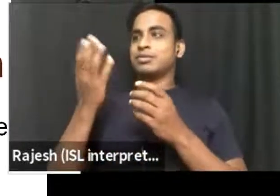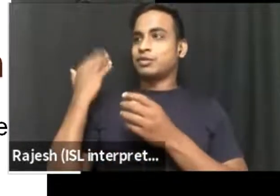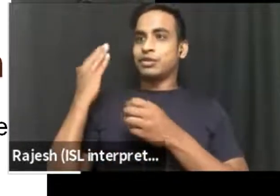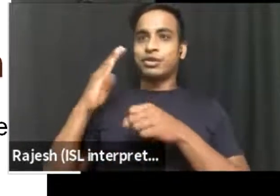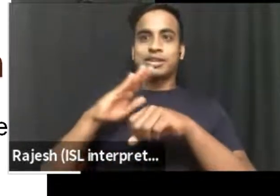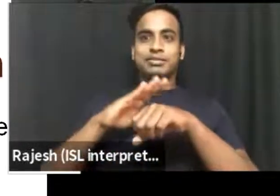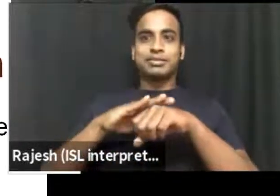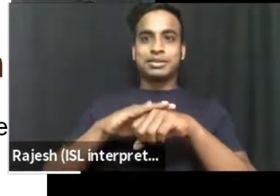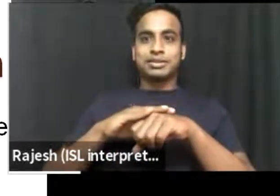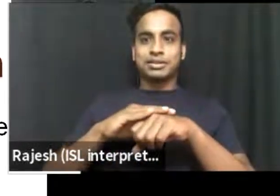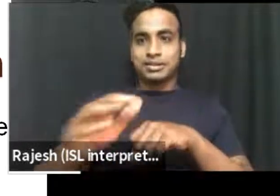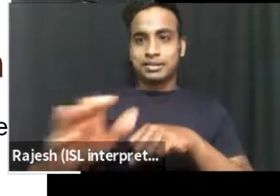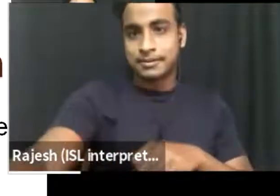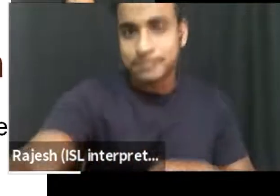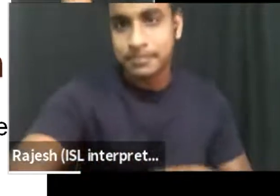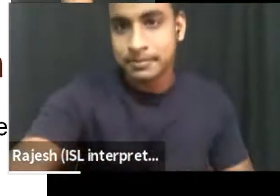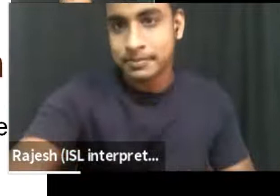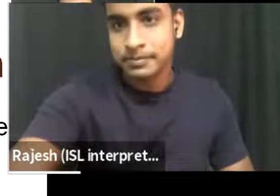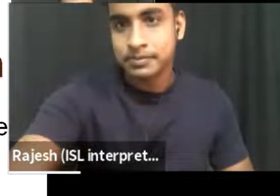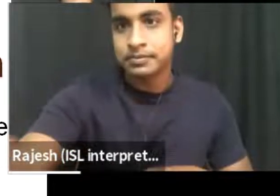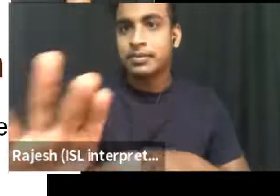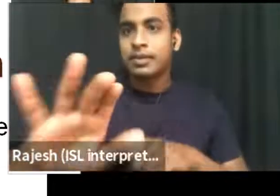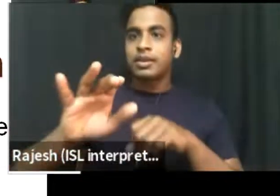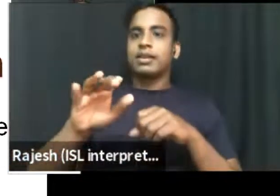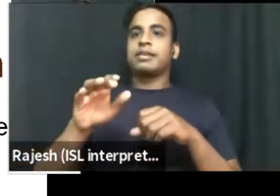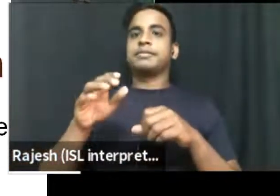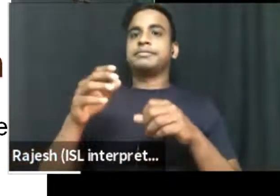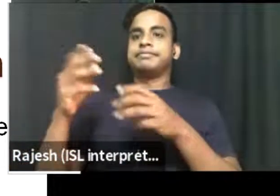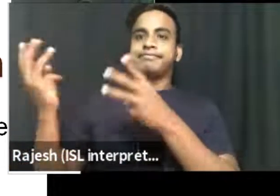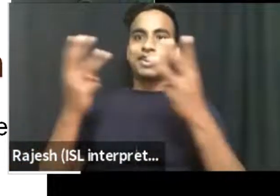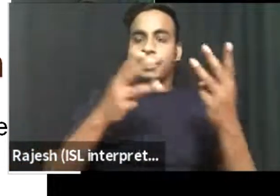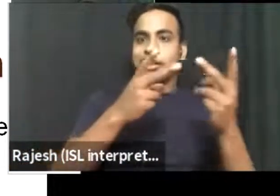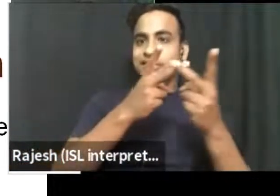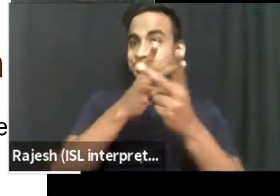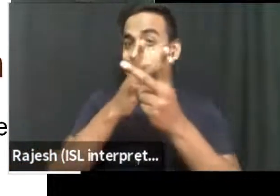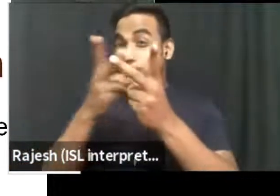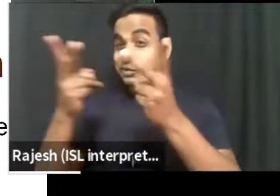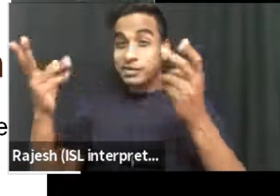WHO resolution also talks about it, the resolution